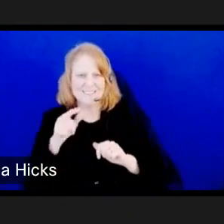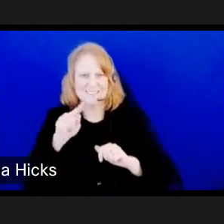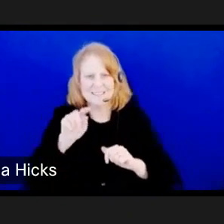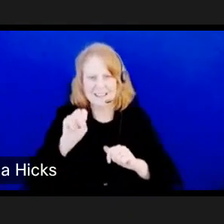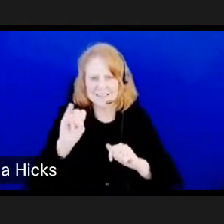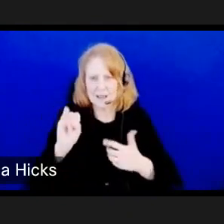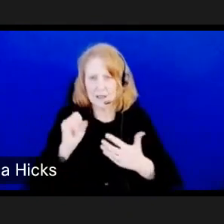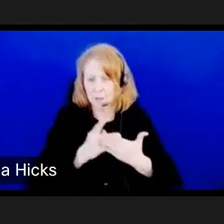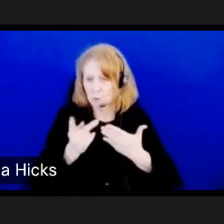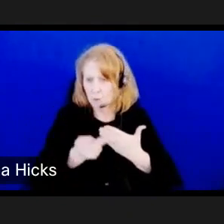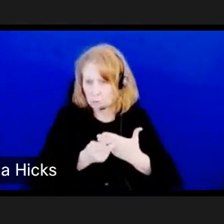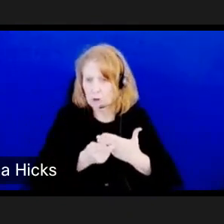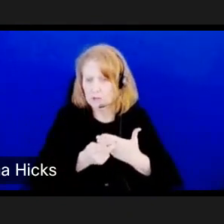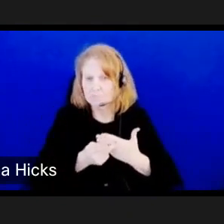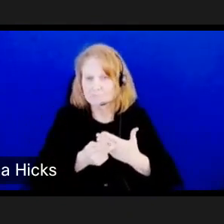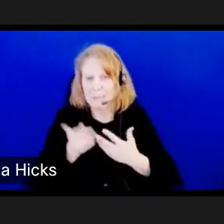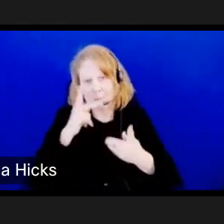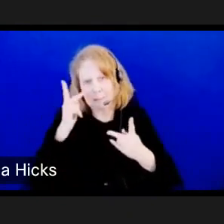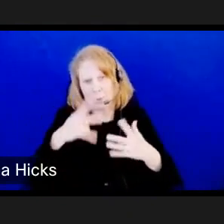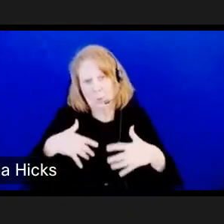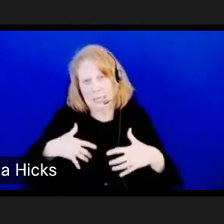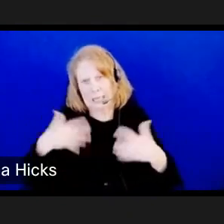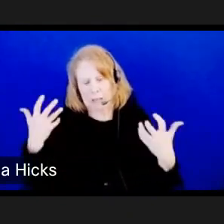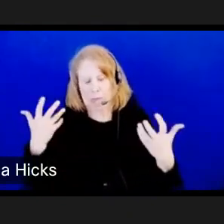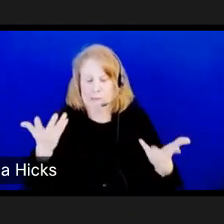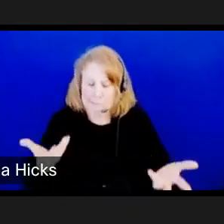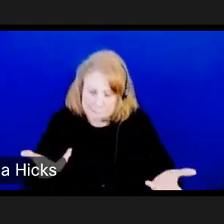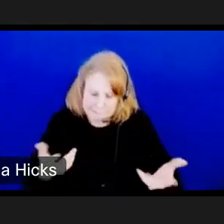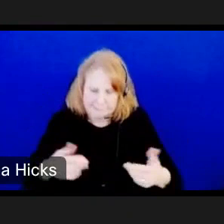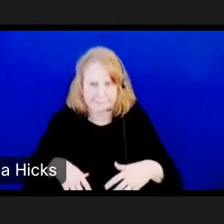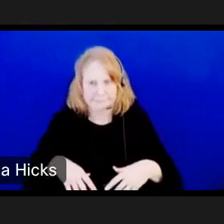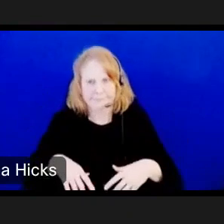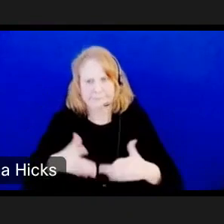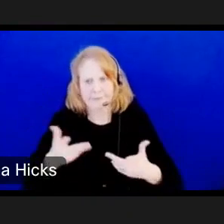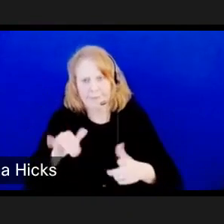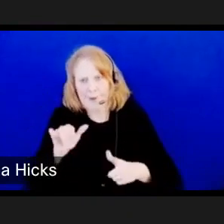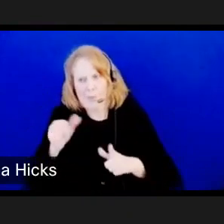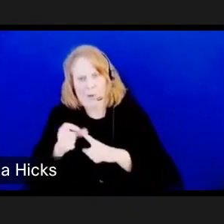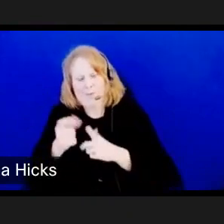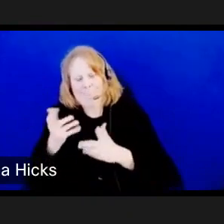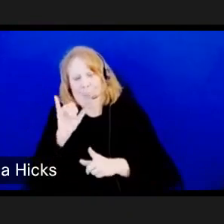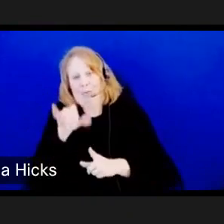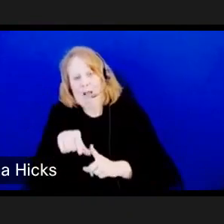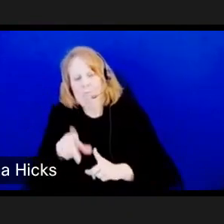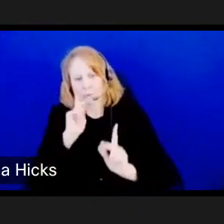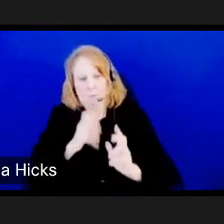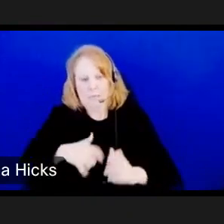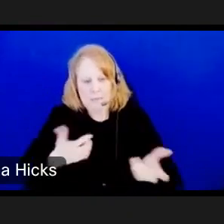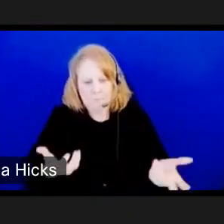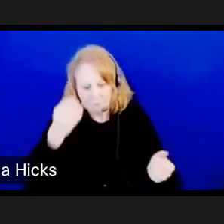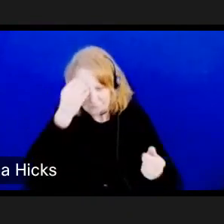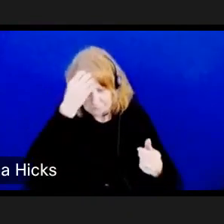People are angry, for lack of a better word, at the closure of